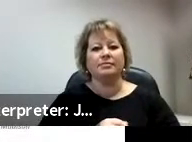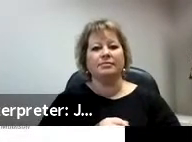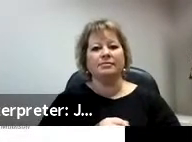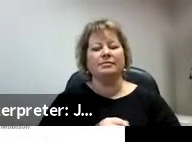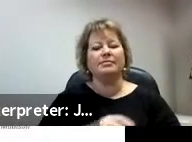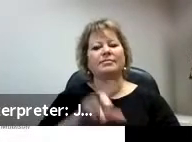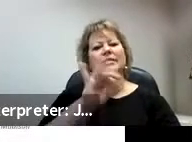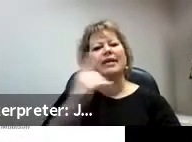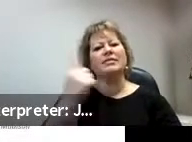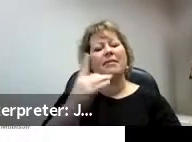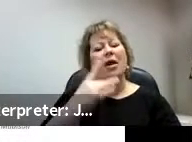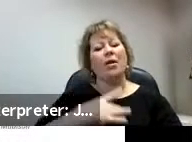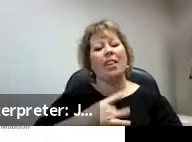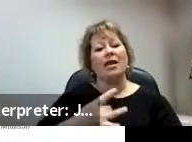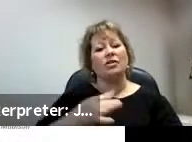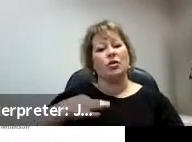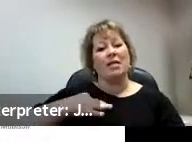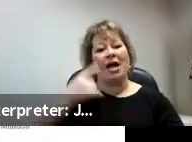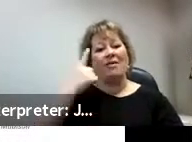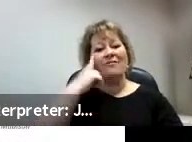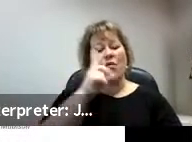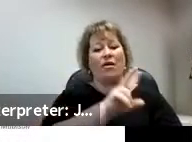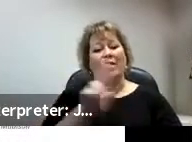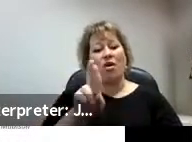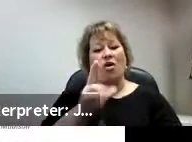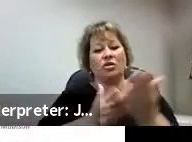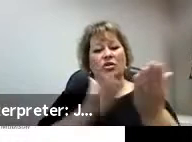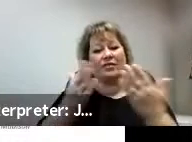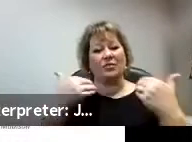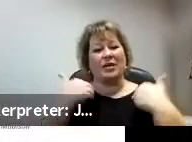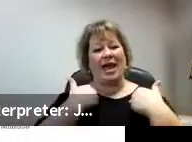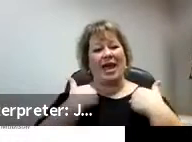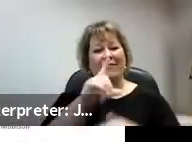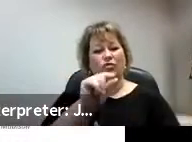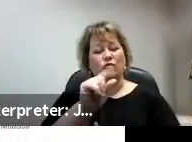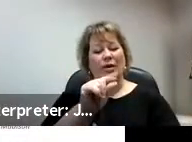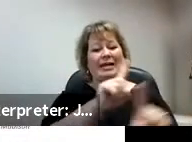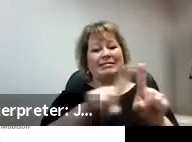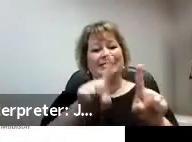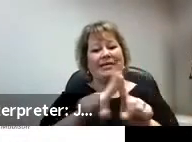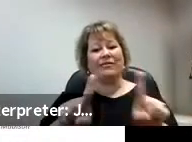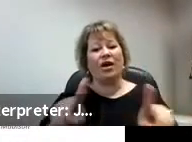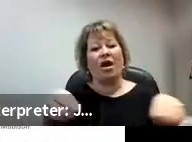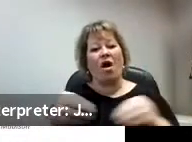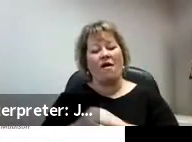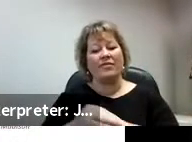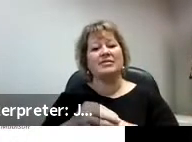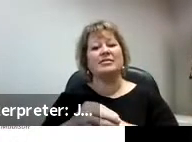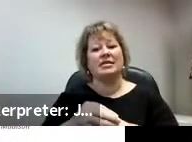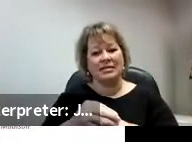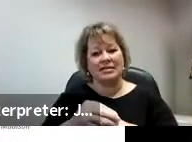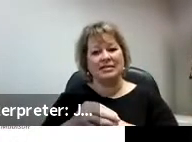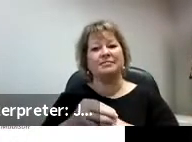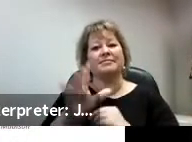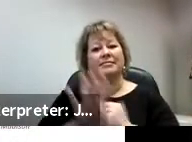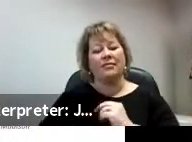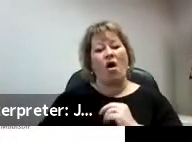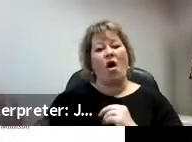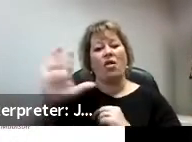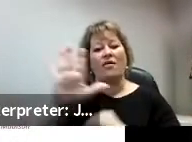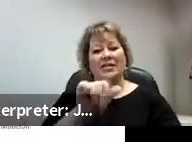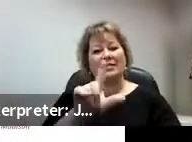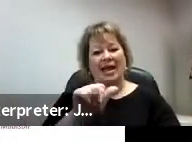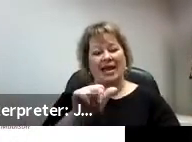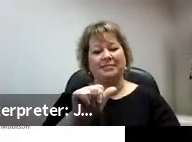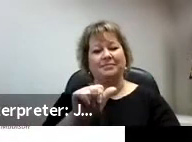If someone would like to apply for Vocational Rehab Services, we have 20 Vocational Rehabilitation Services district offices